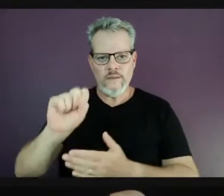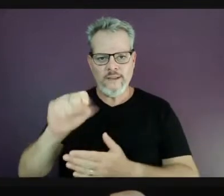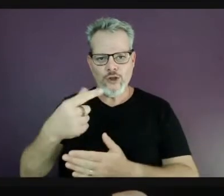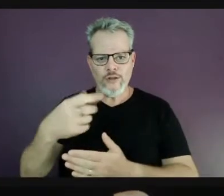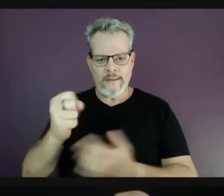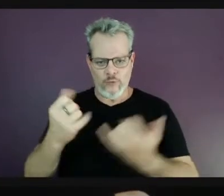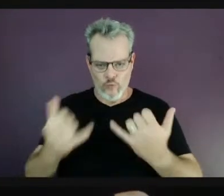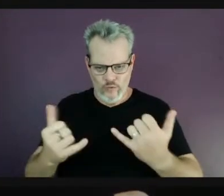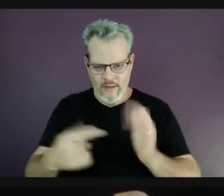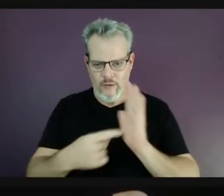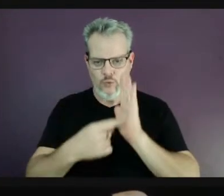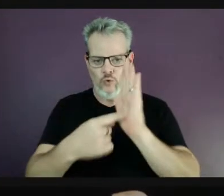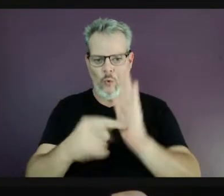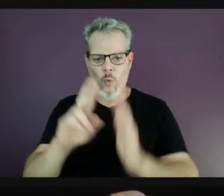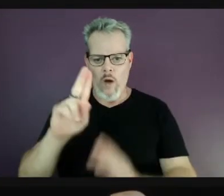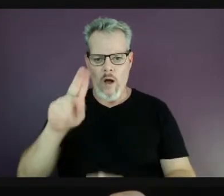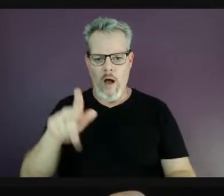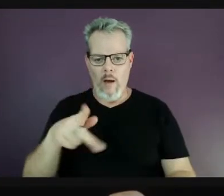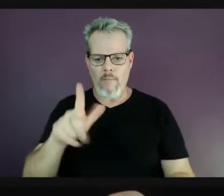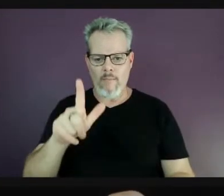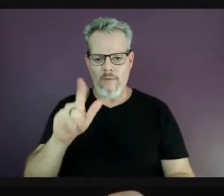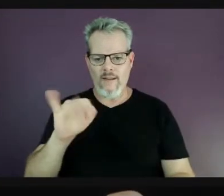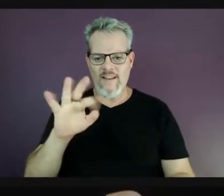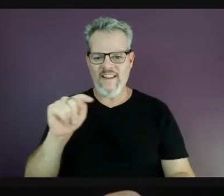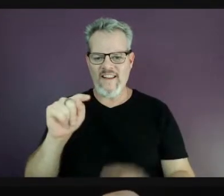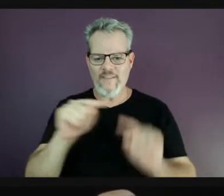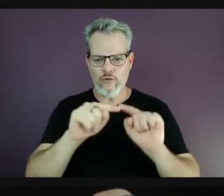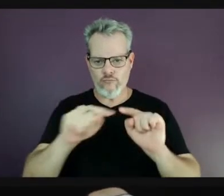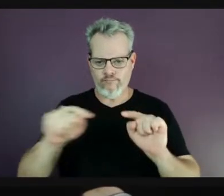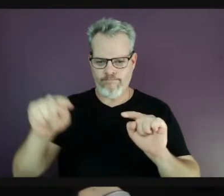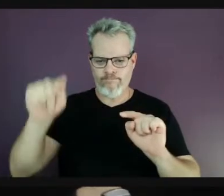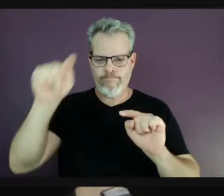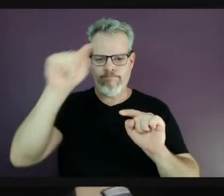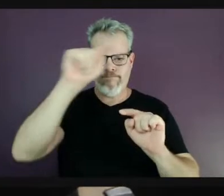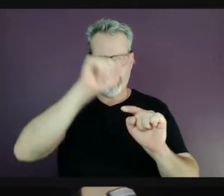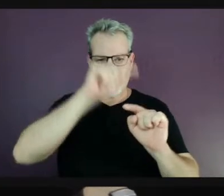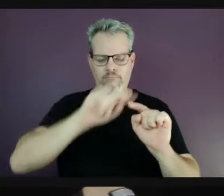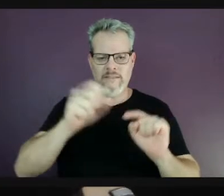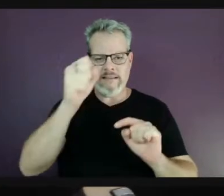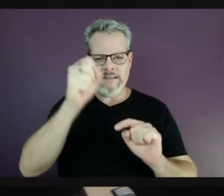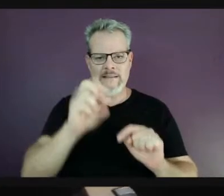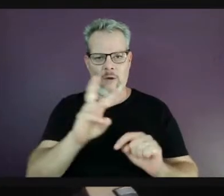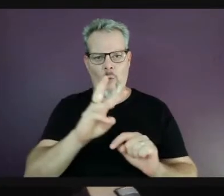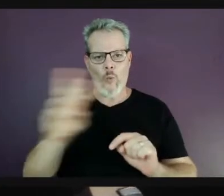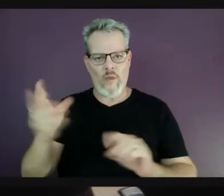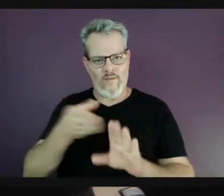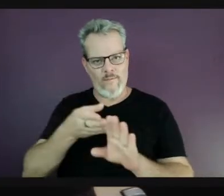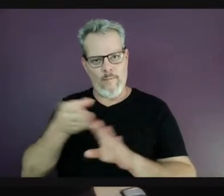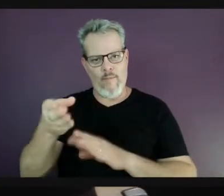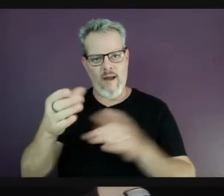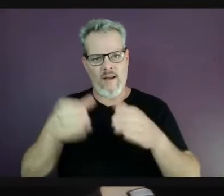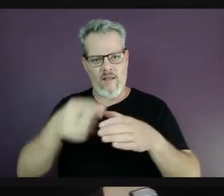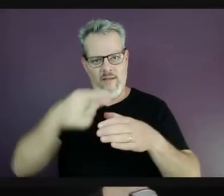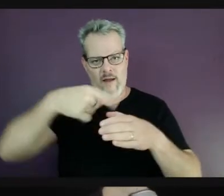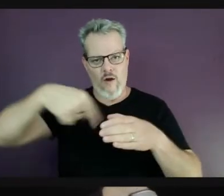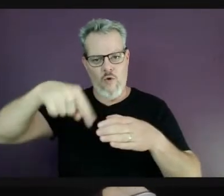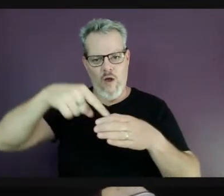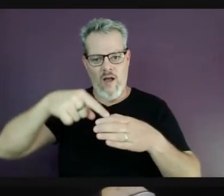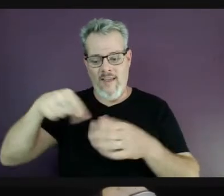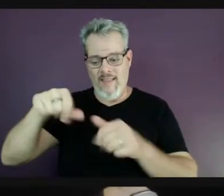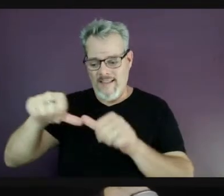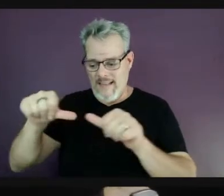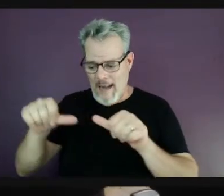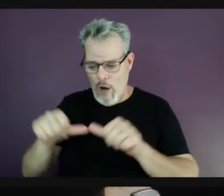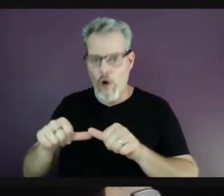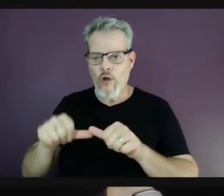of uplift detected by satellite that's southwest of the main caldera. This area is bound on its east and